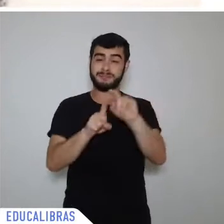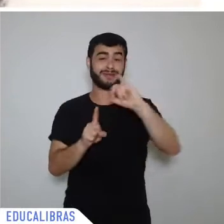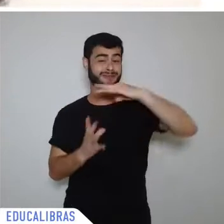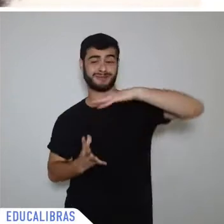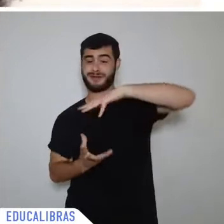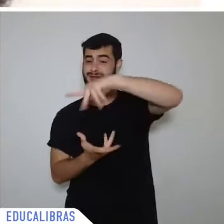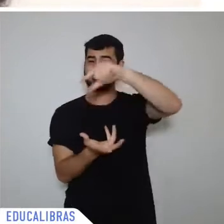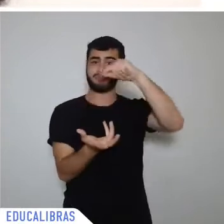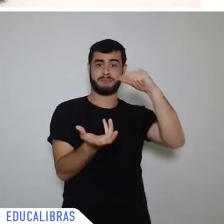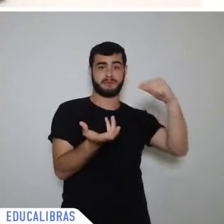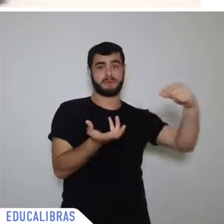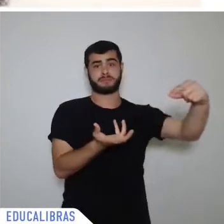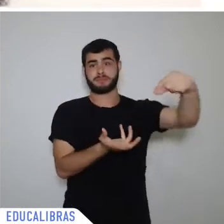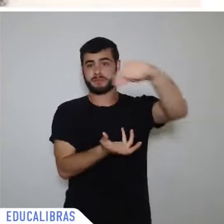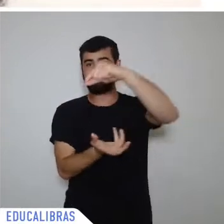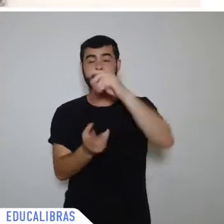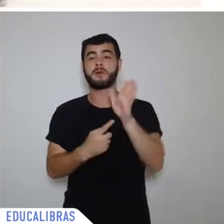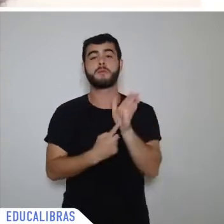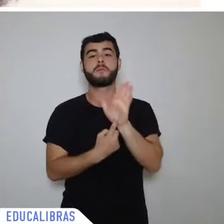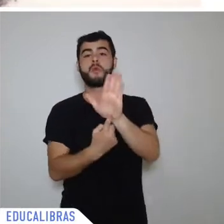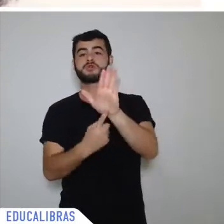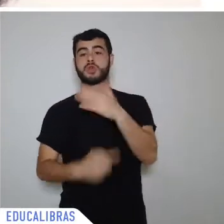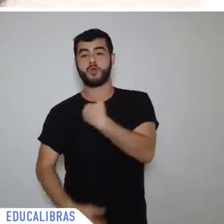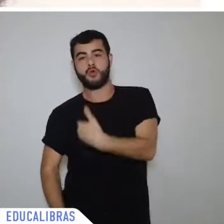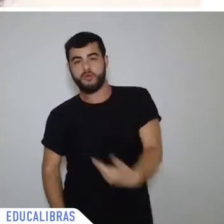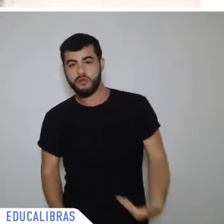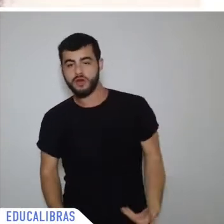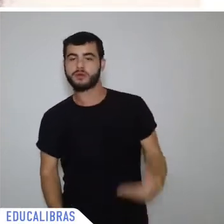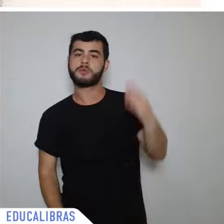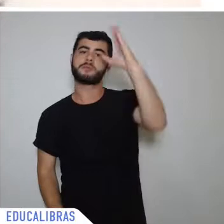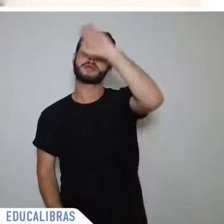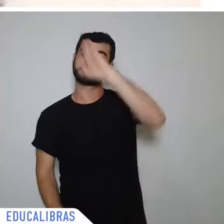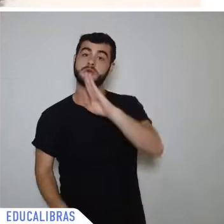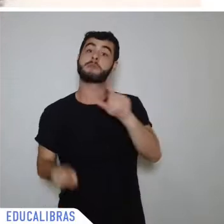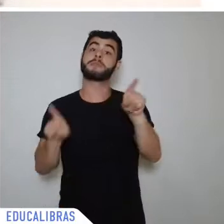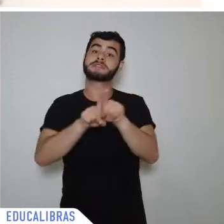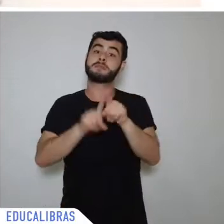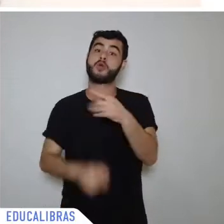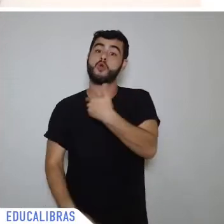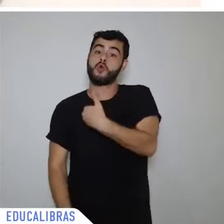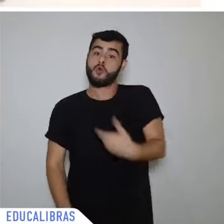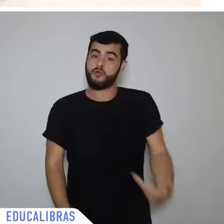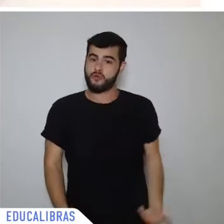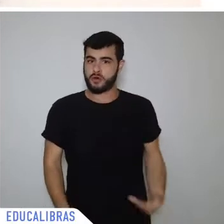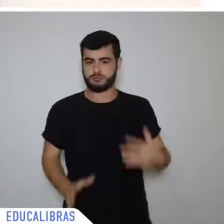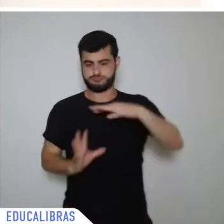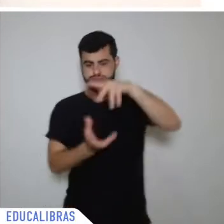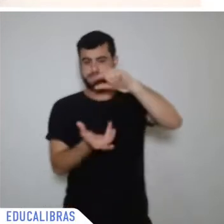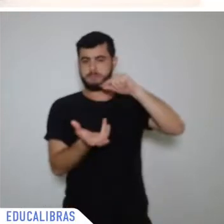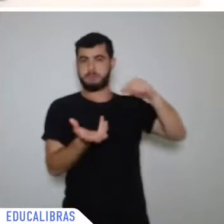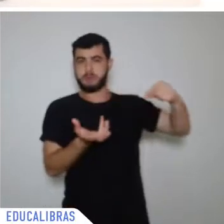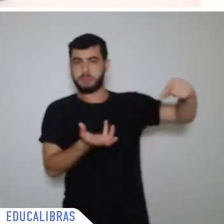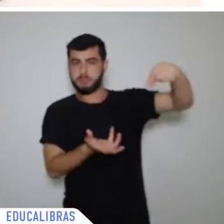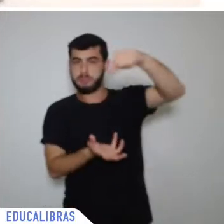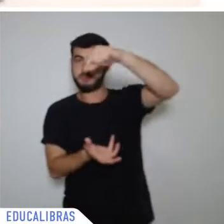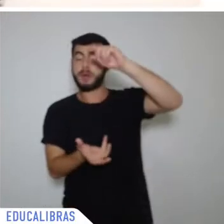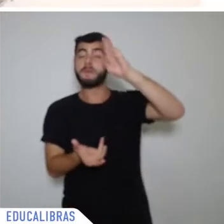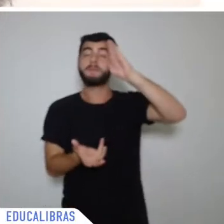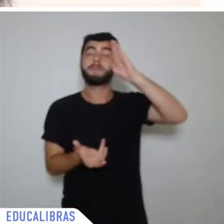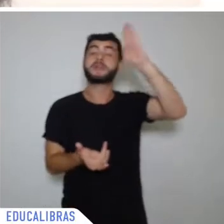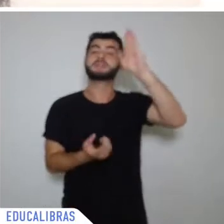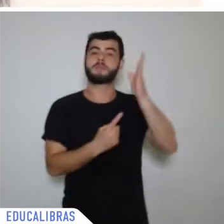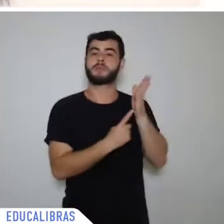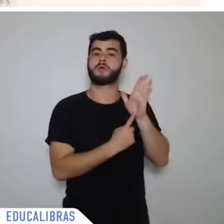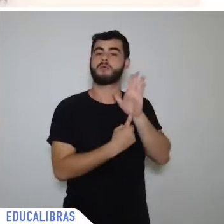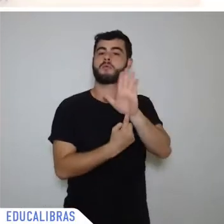assessing and all this data is to try to pressure the federal and state governments and tell them